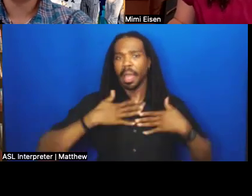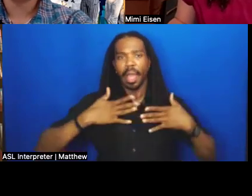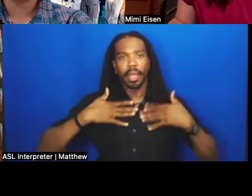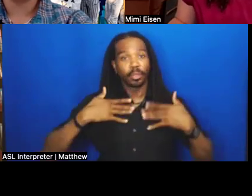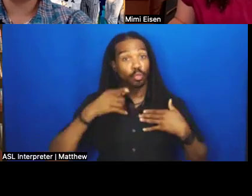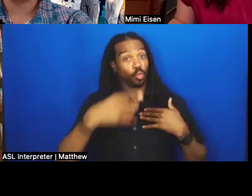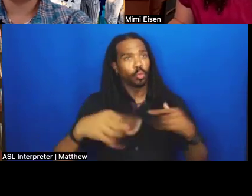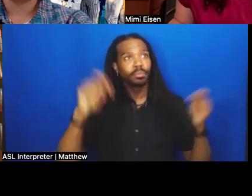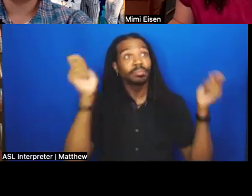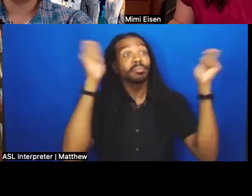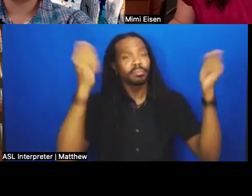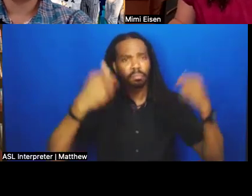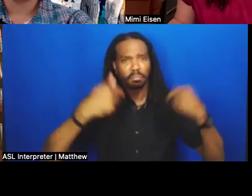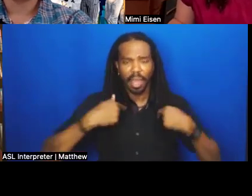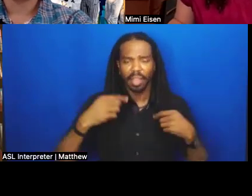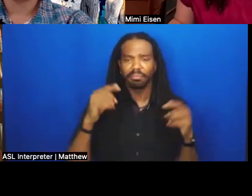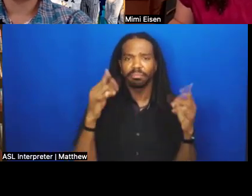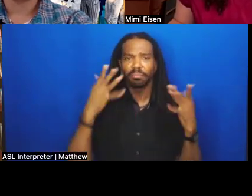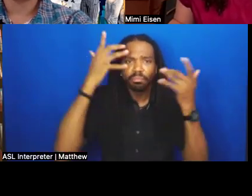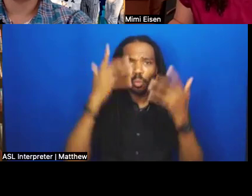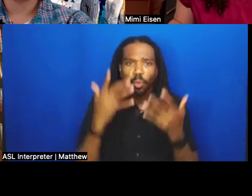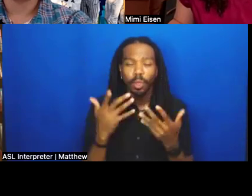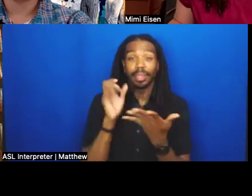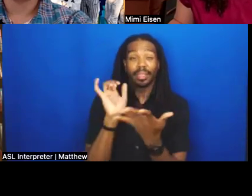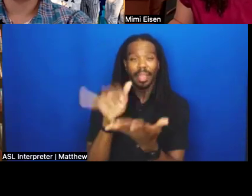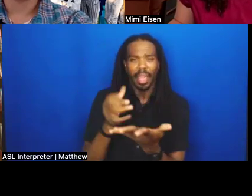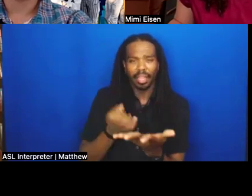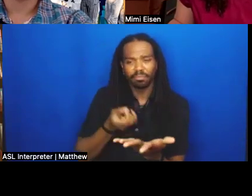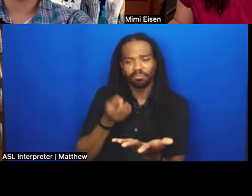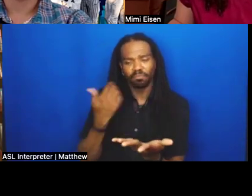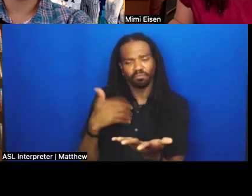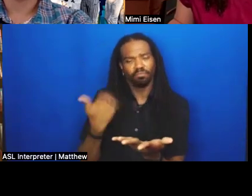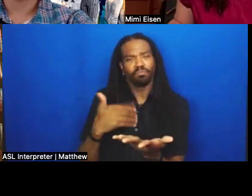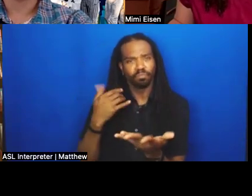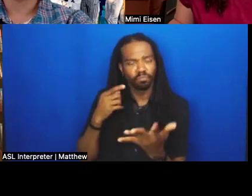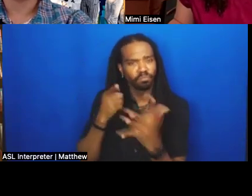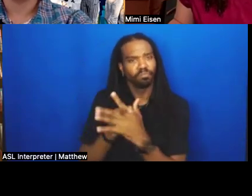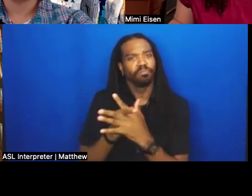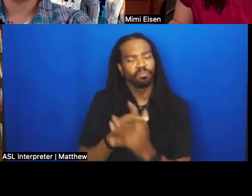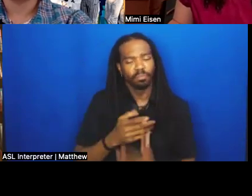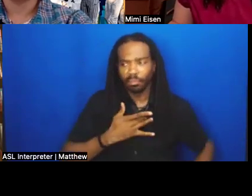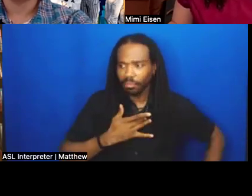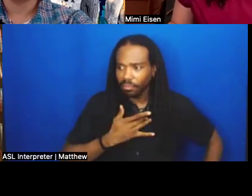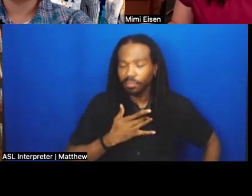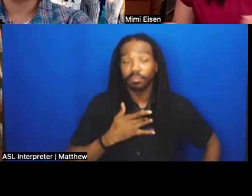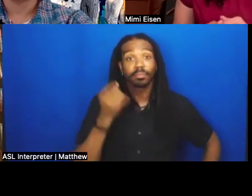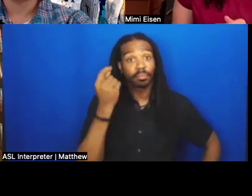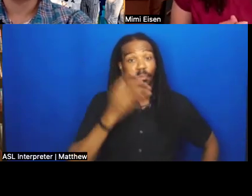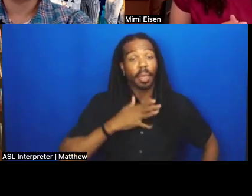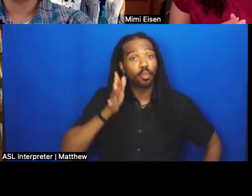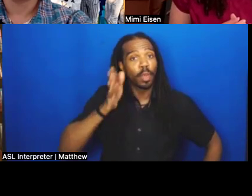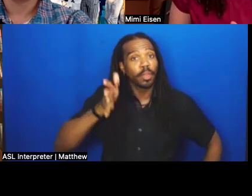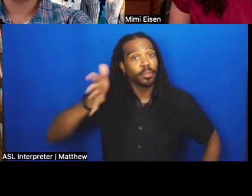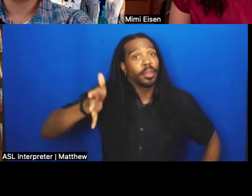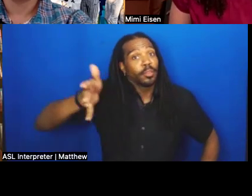must mourn." And that speech really hits home for me because my great-great-grandmother, Laura Ratcliffe Lenoir,